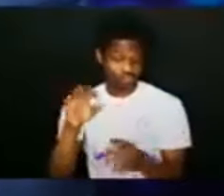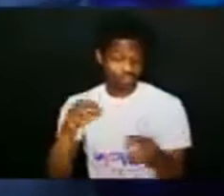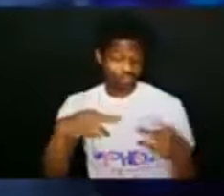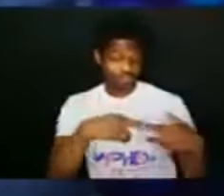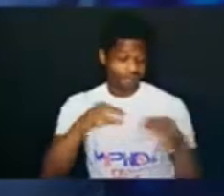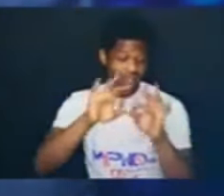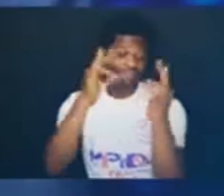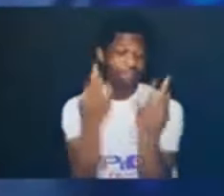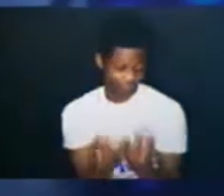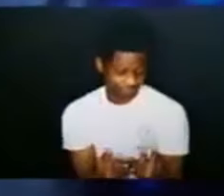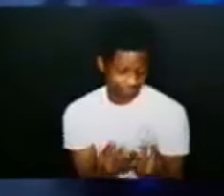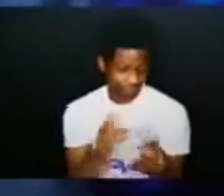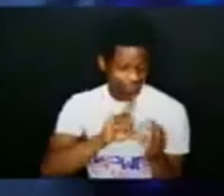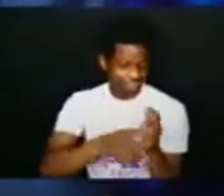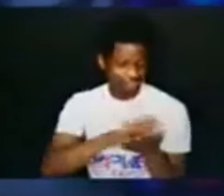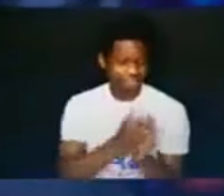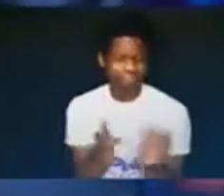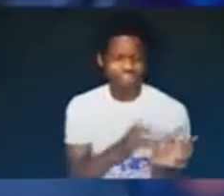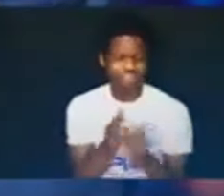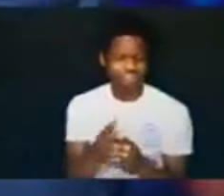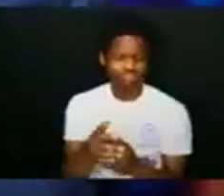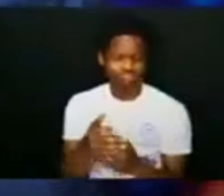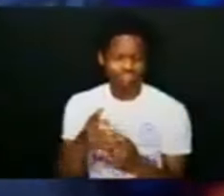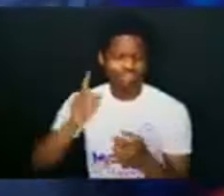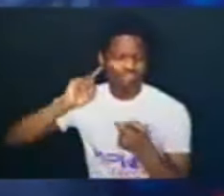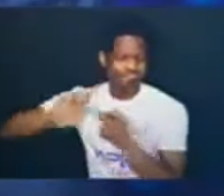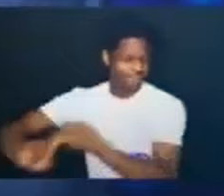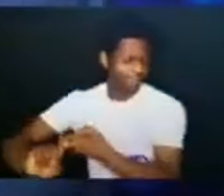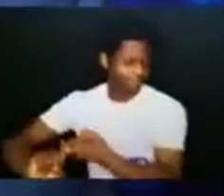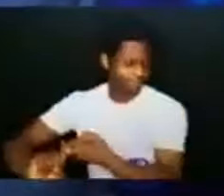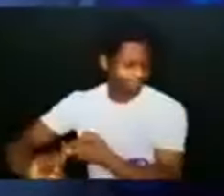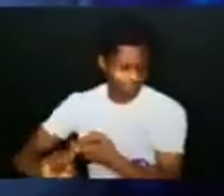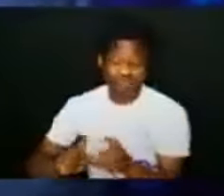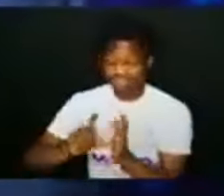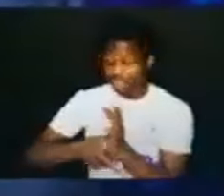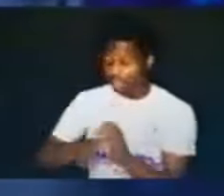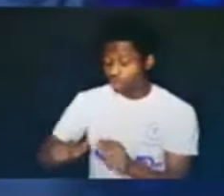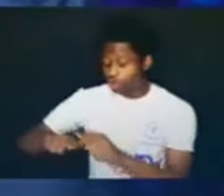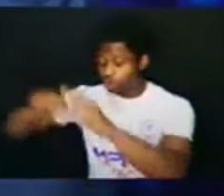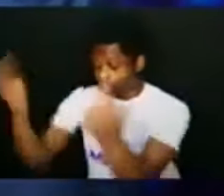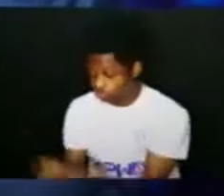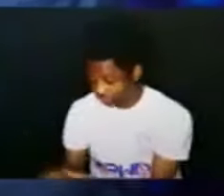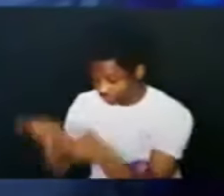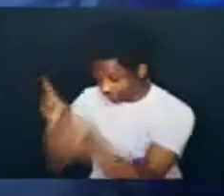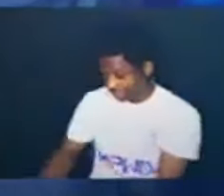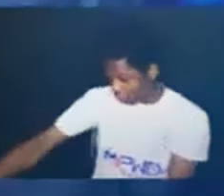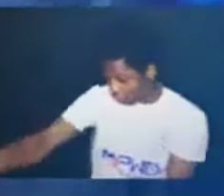And the disciples all agree now we that he was the closest to